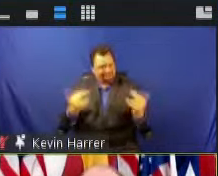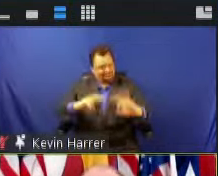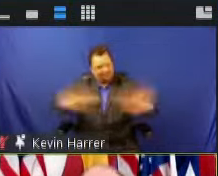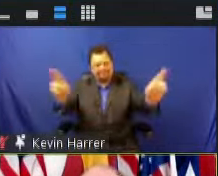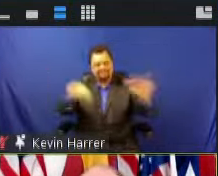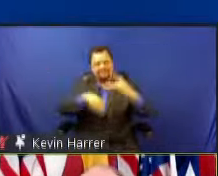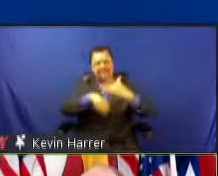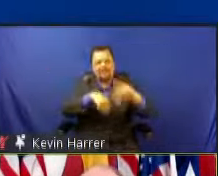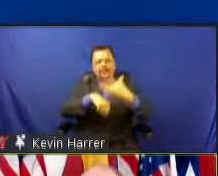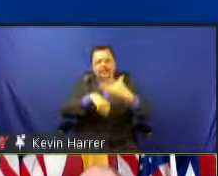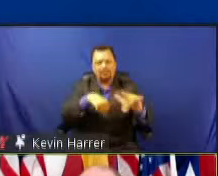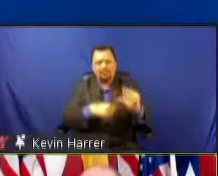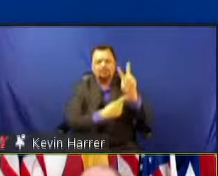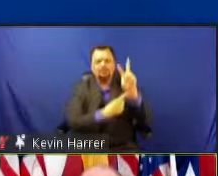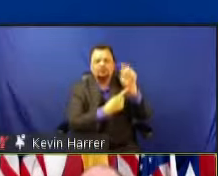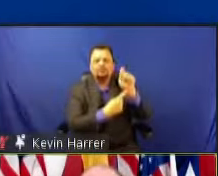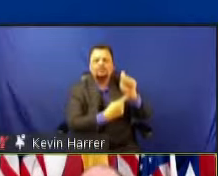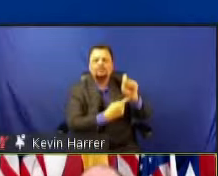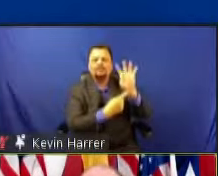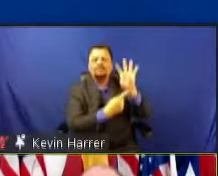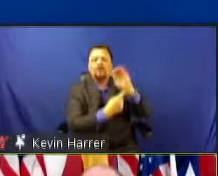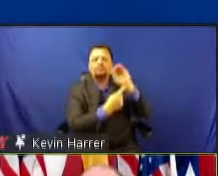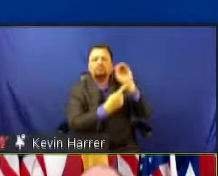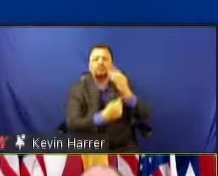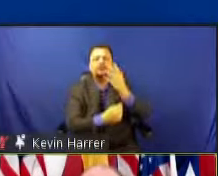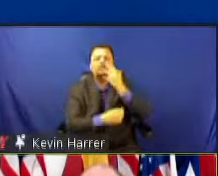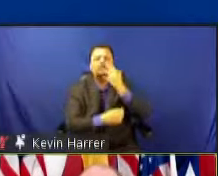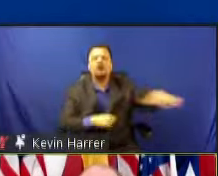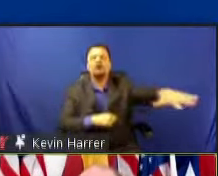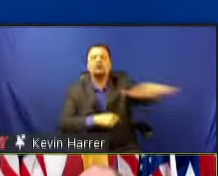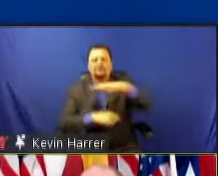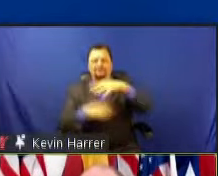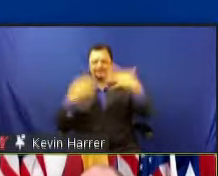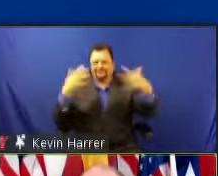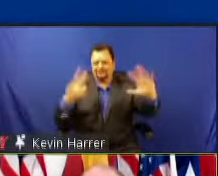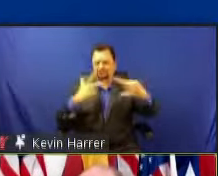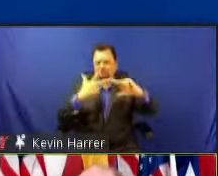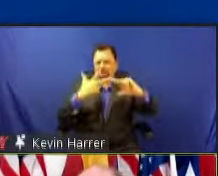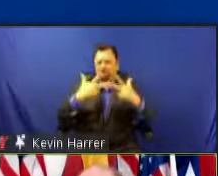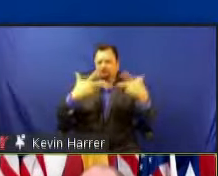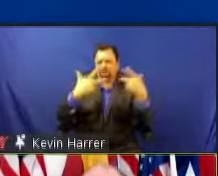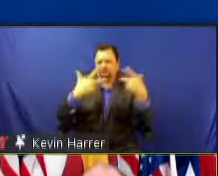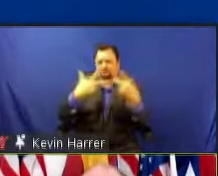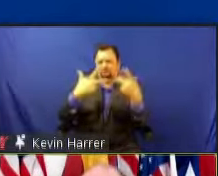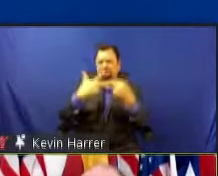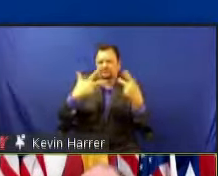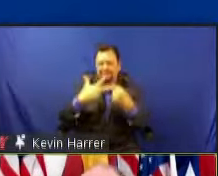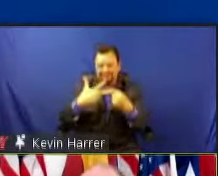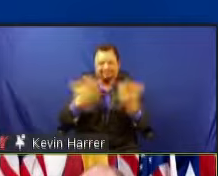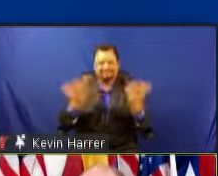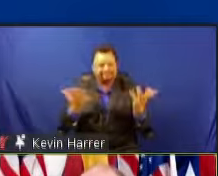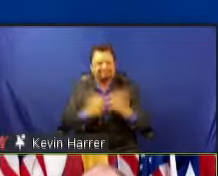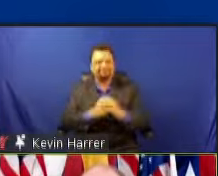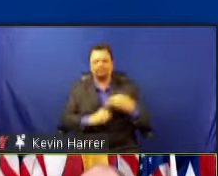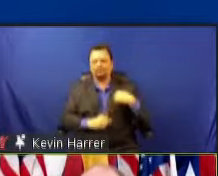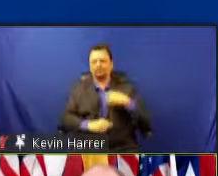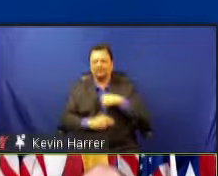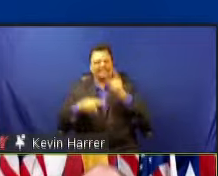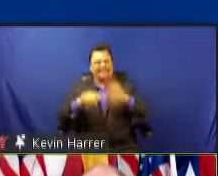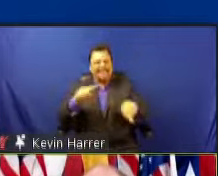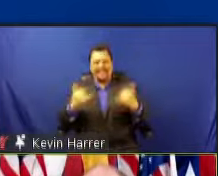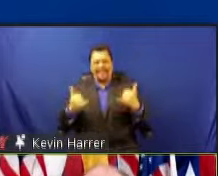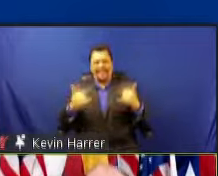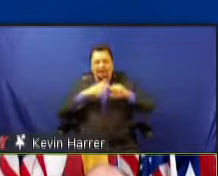third dose, their booster shot, but we can't begin the large-scale preparations until the date of September 20th. We